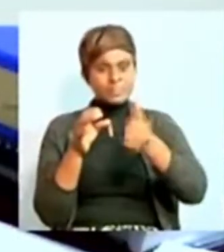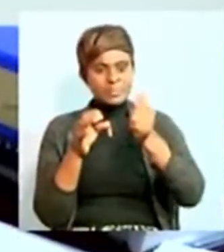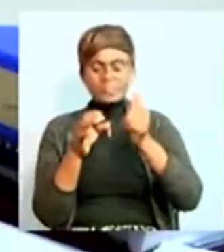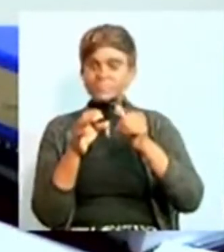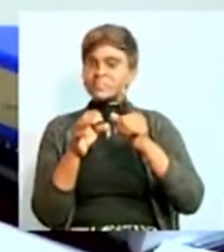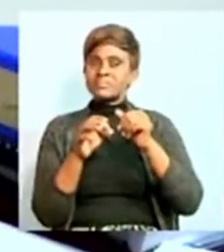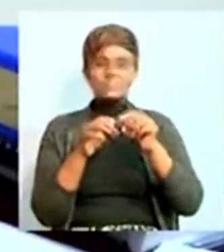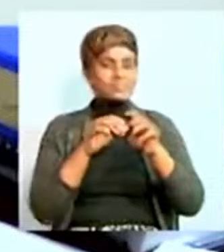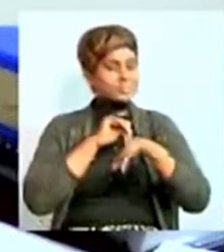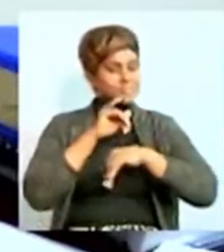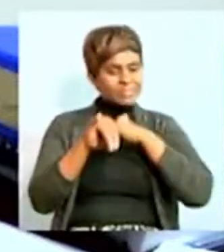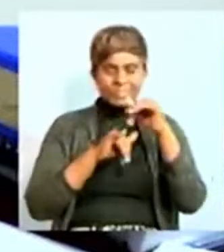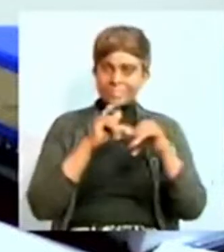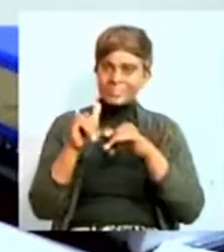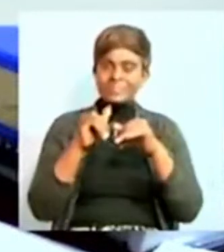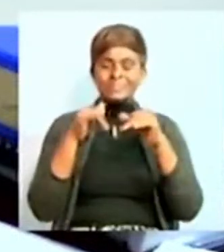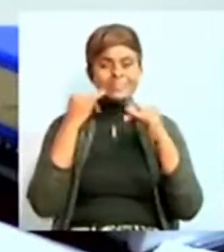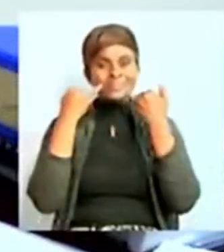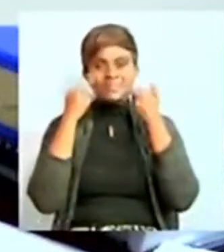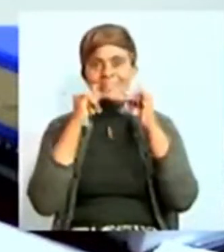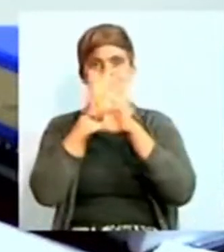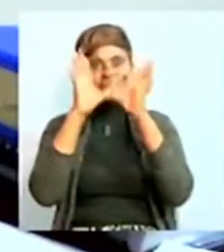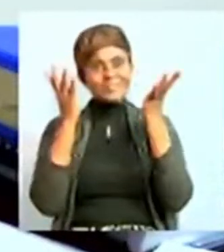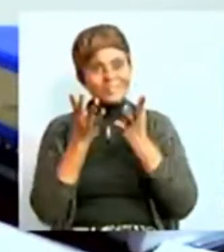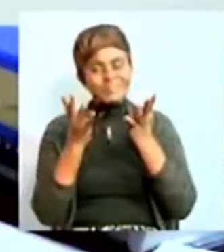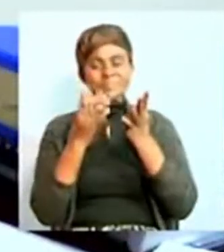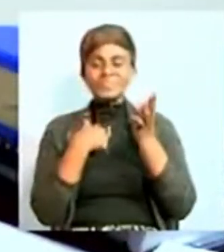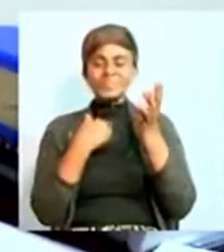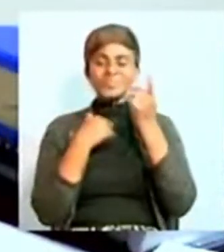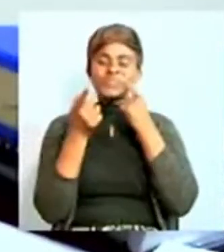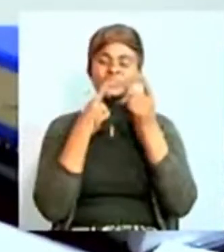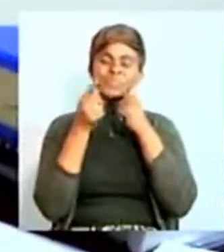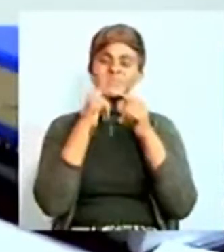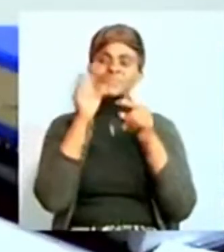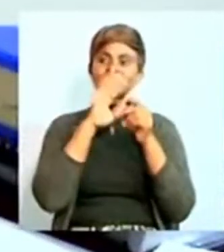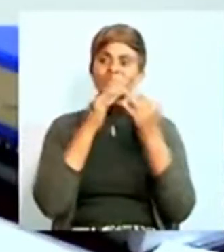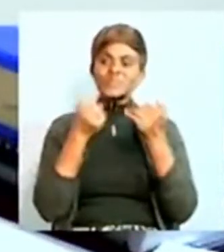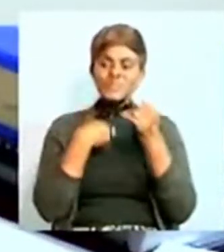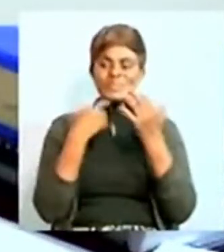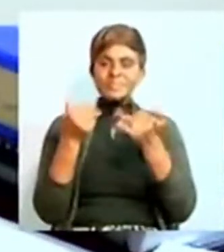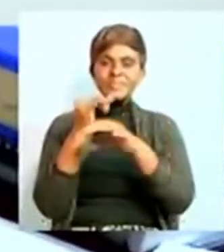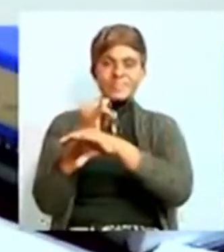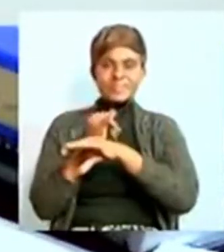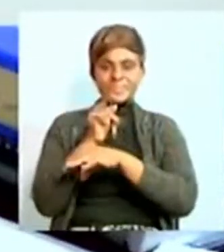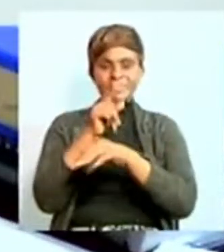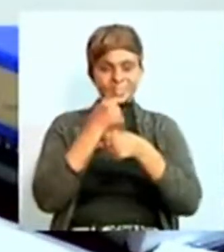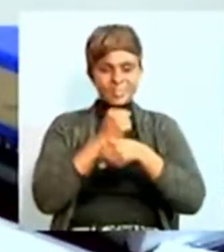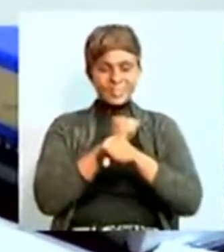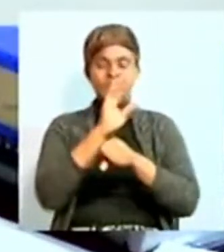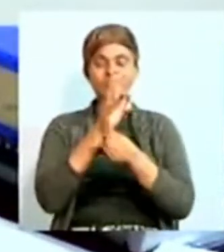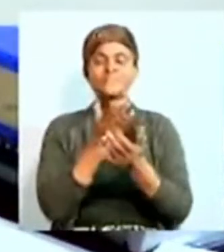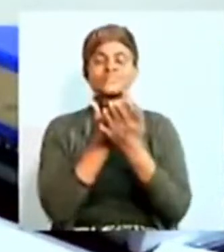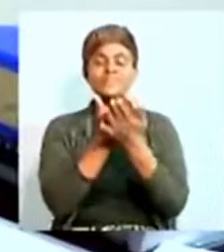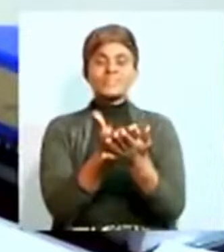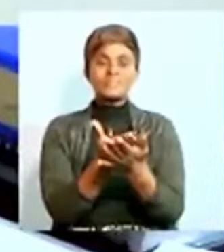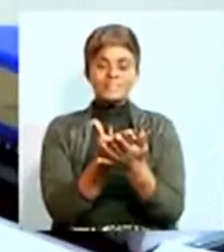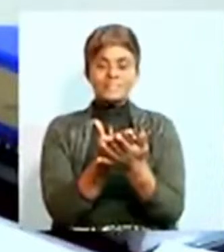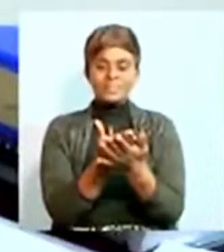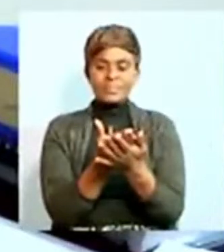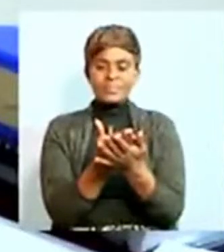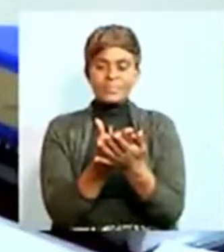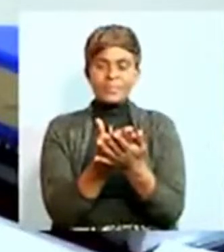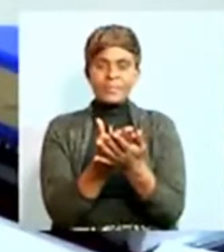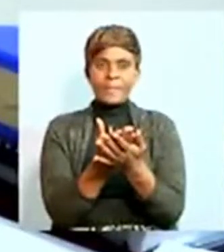cannot deliberately mislead it. Having said that, I now wish to invite you to make your submission.